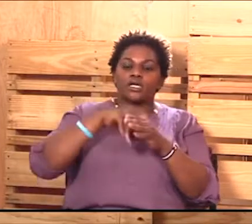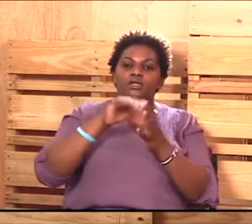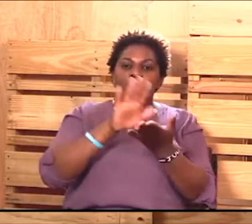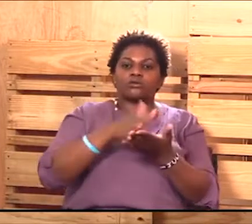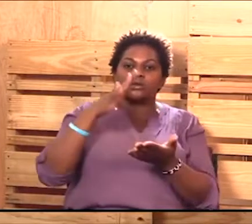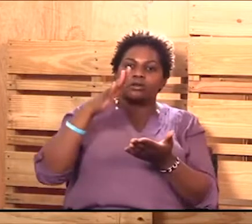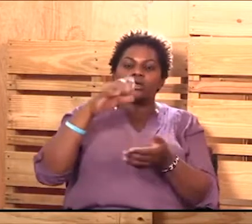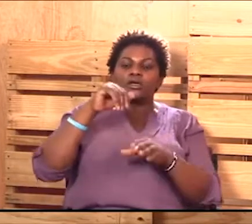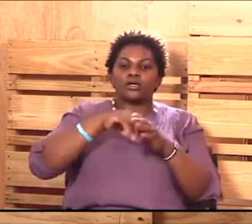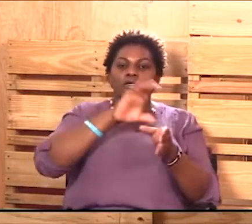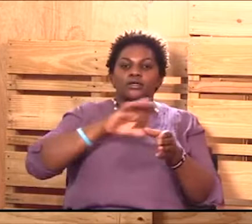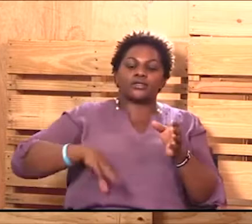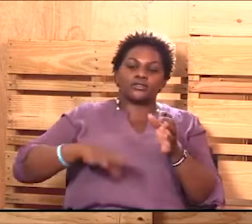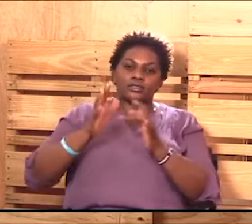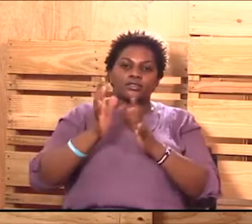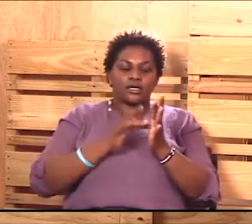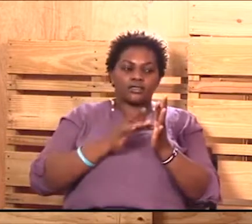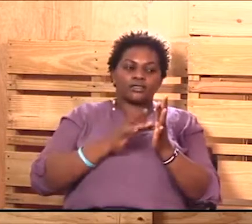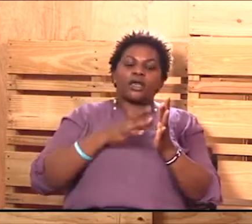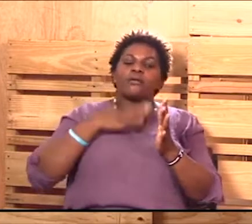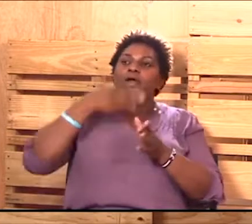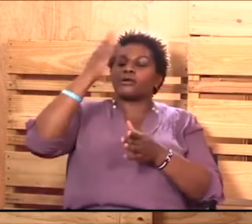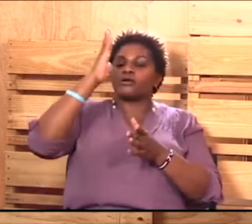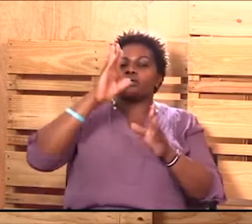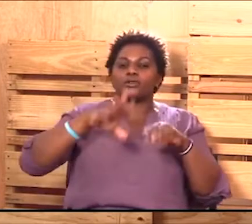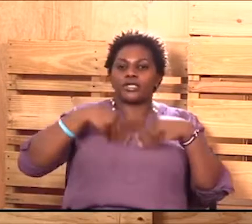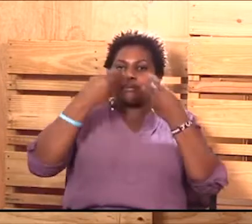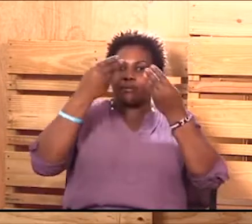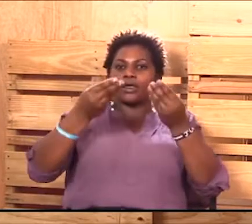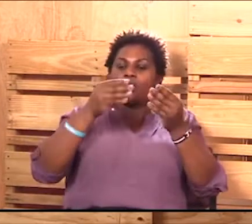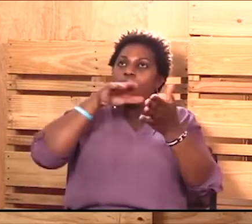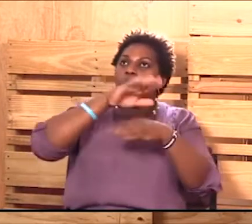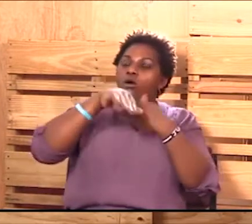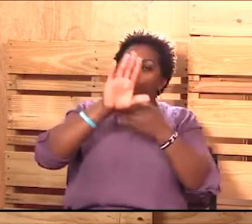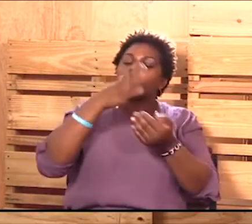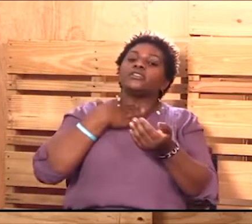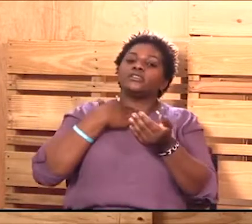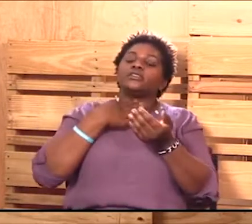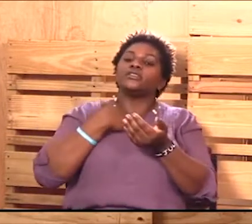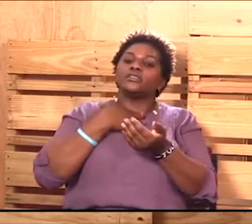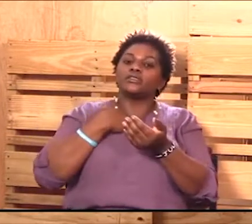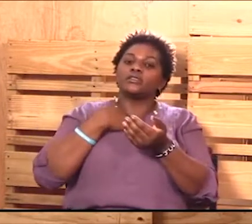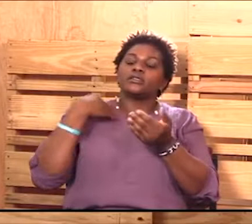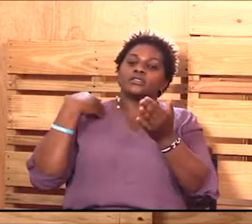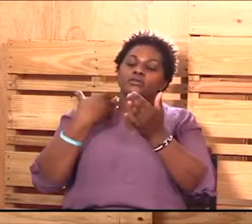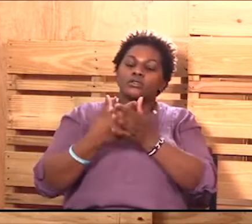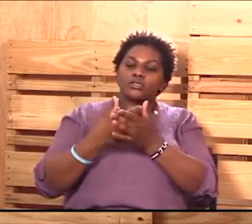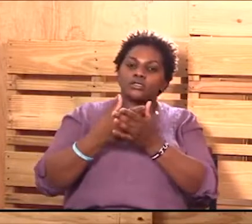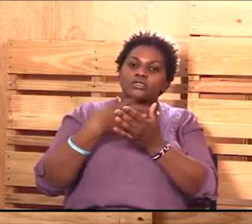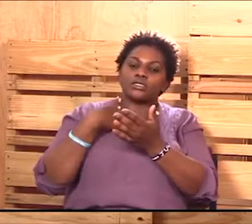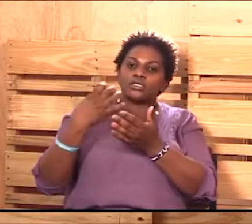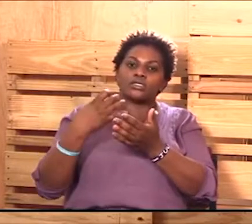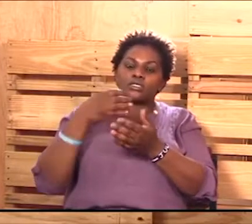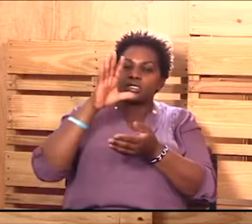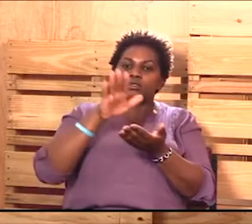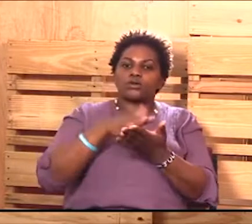glory in Christ Jesus." And my God shall supply all your needs according to his riches in